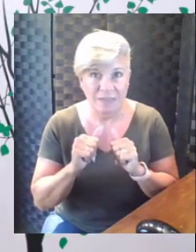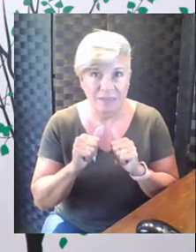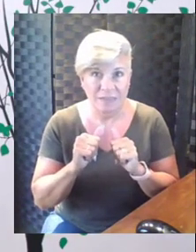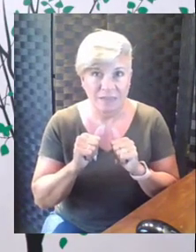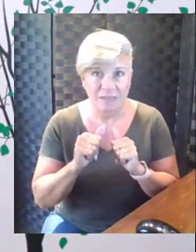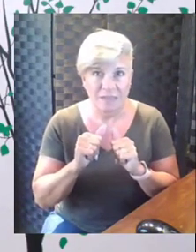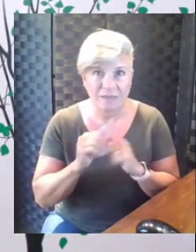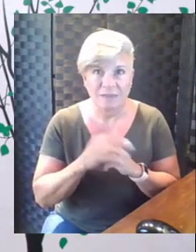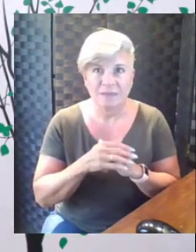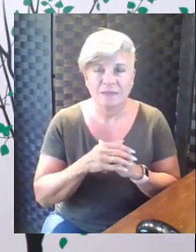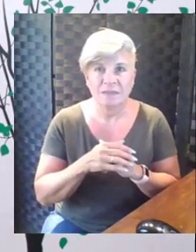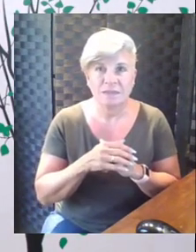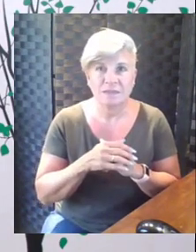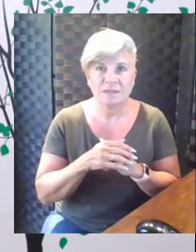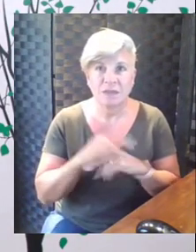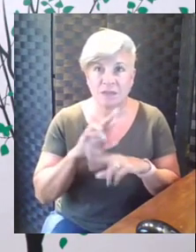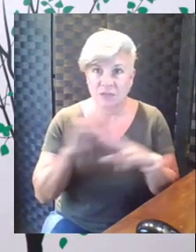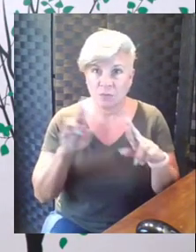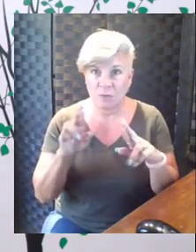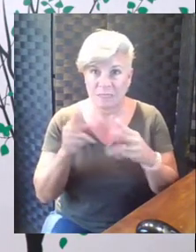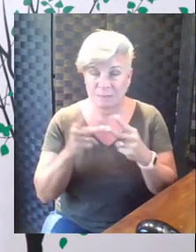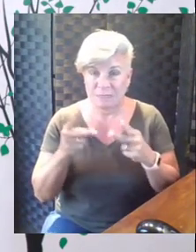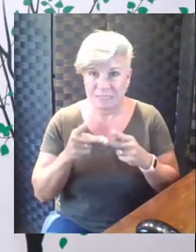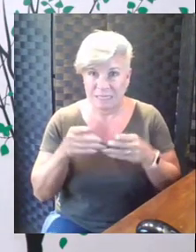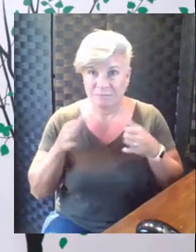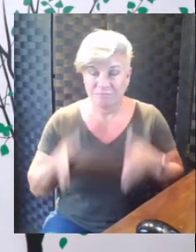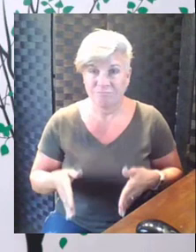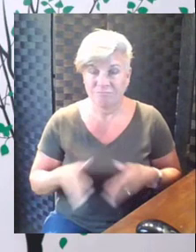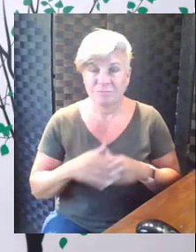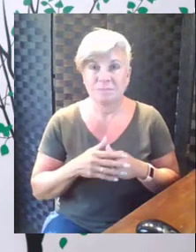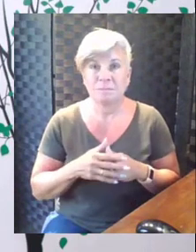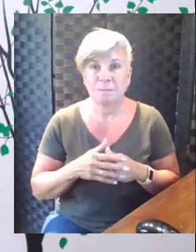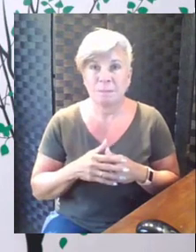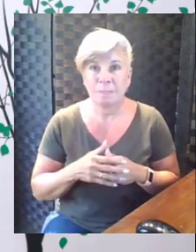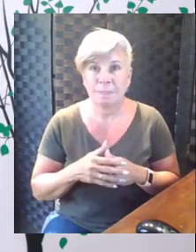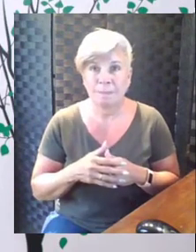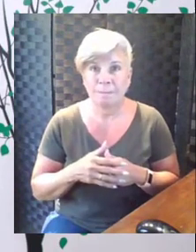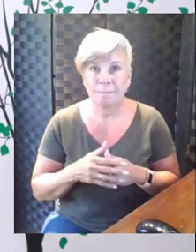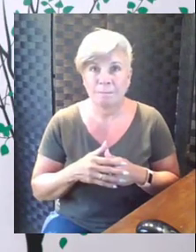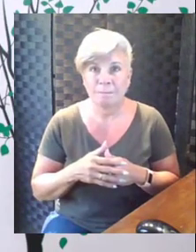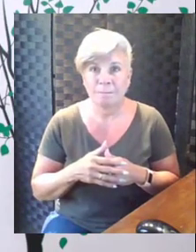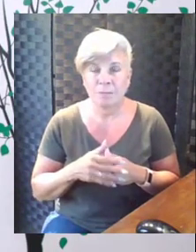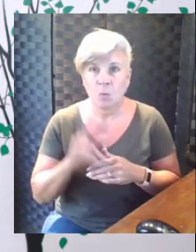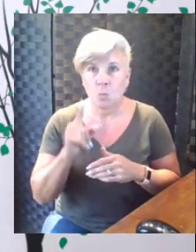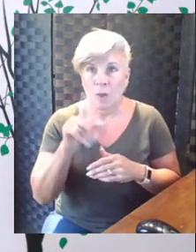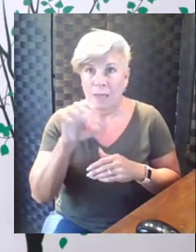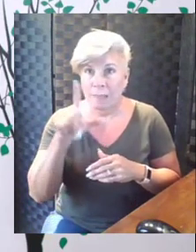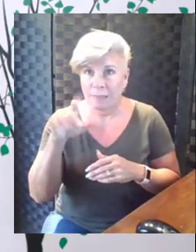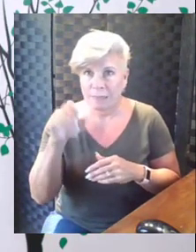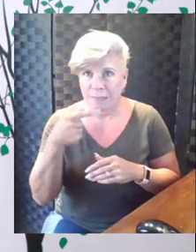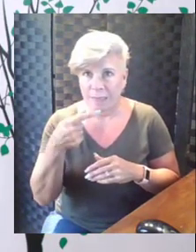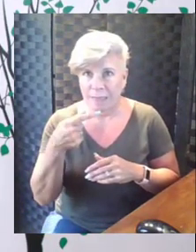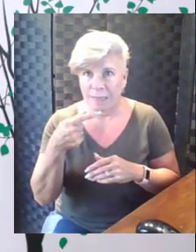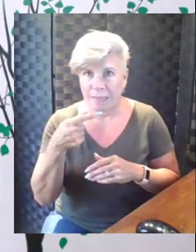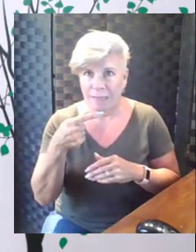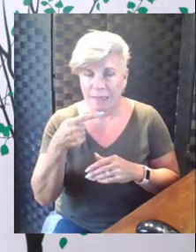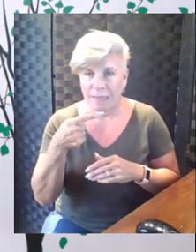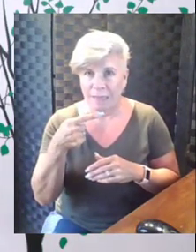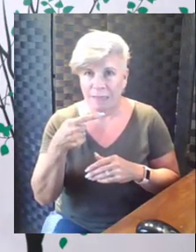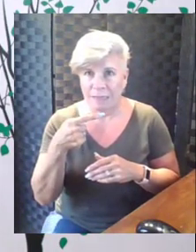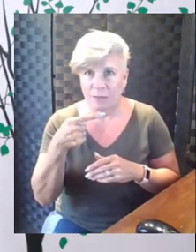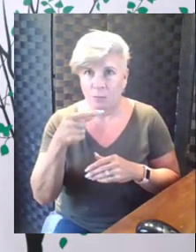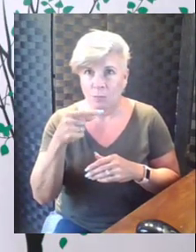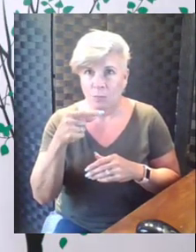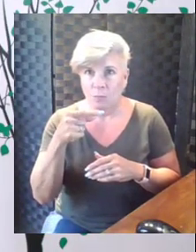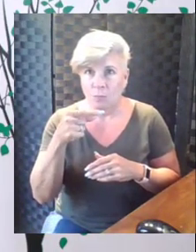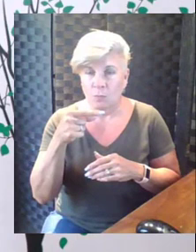you're going to start in that ready position again, okay? And you're going to lift one leg up with your knee facing